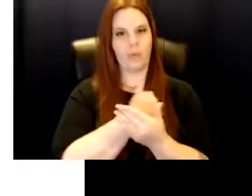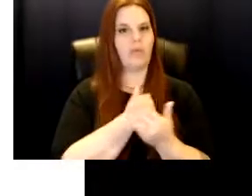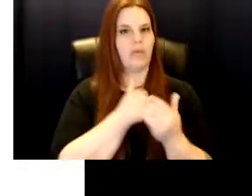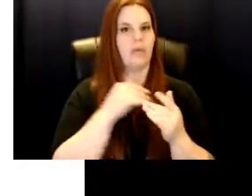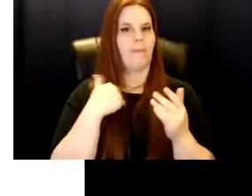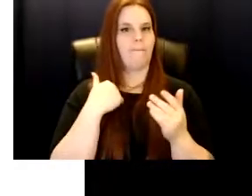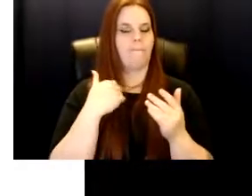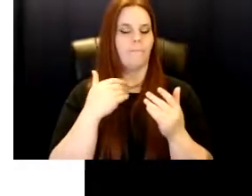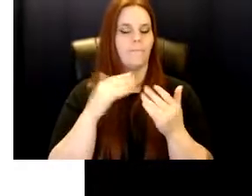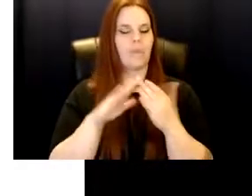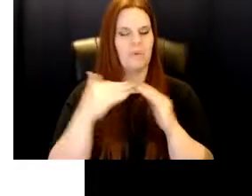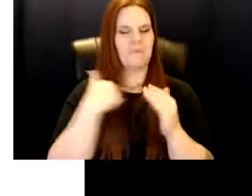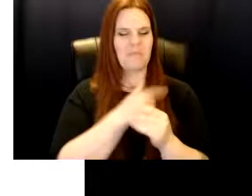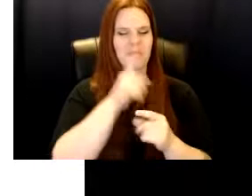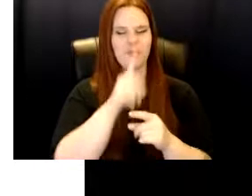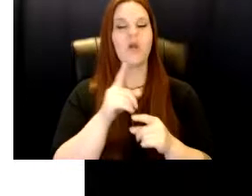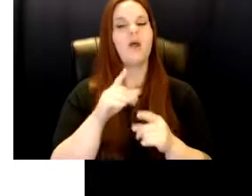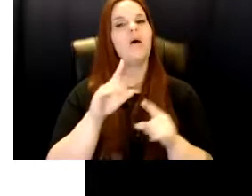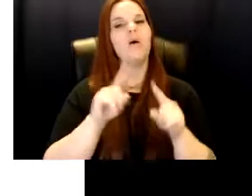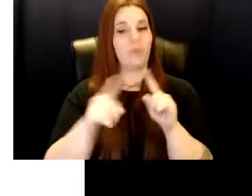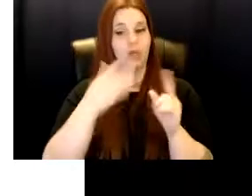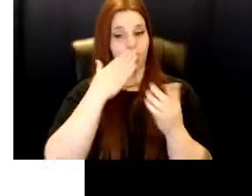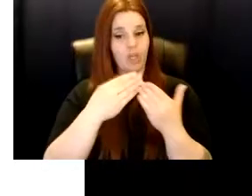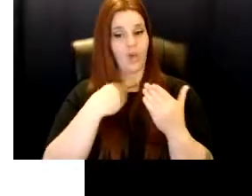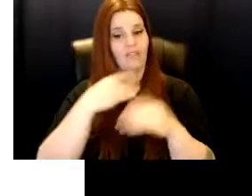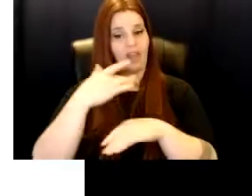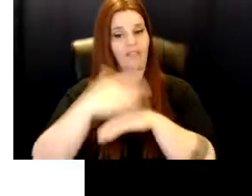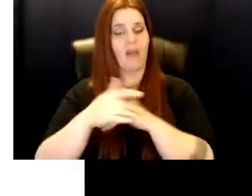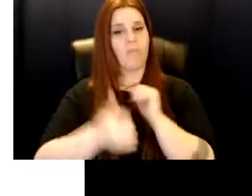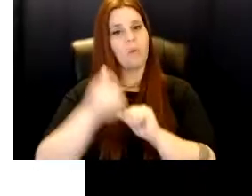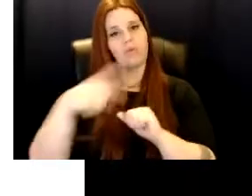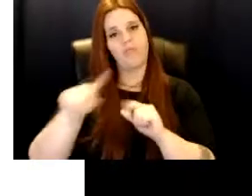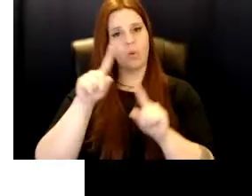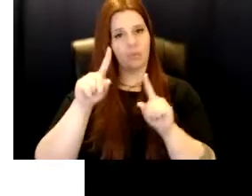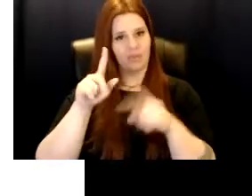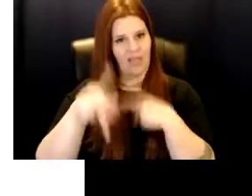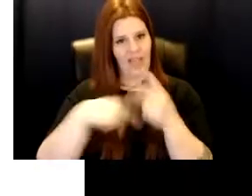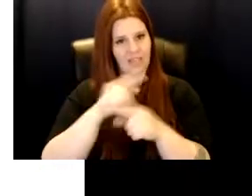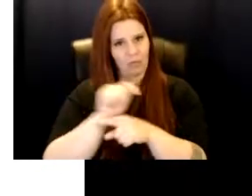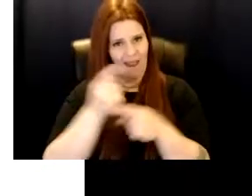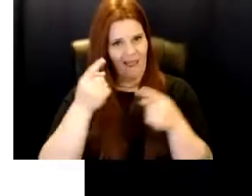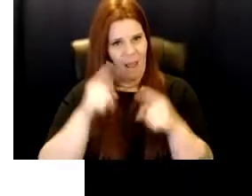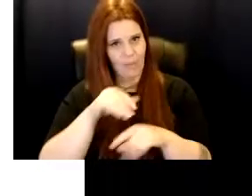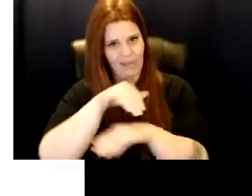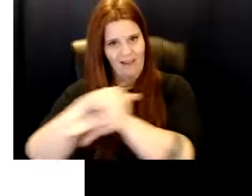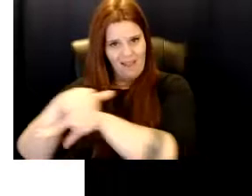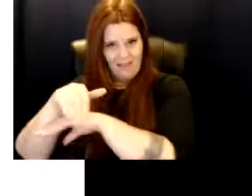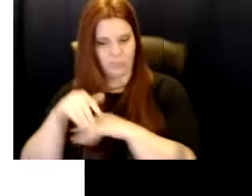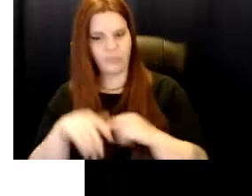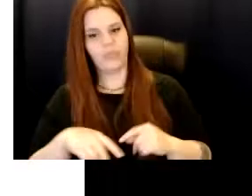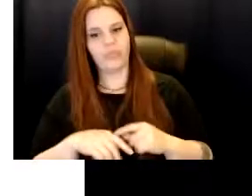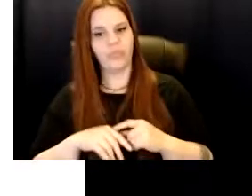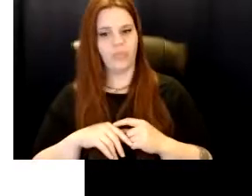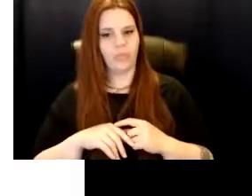picture that they'd have that availability. And most of those kinds of trainings, of course, are held at night. I